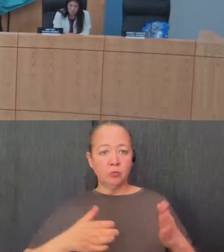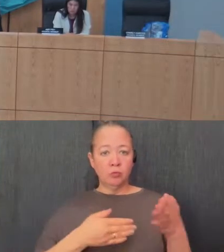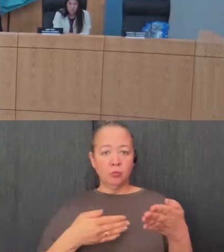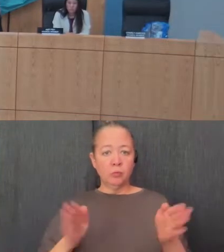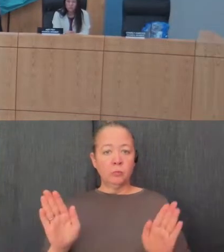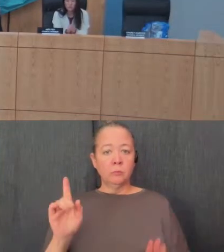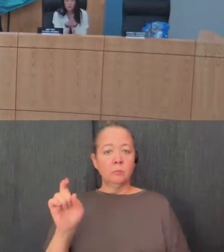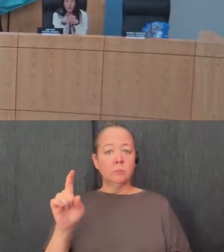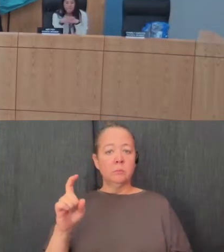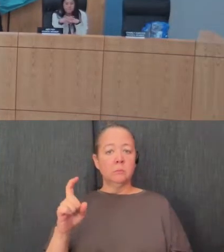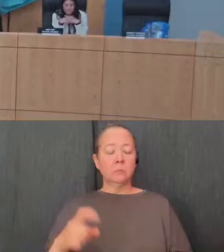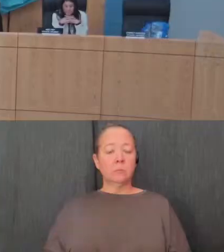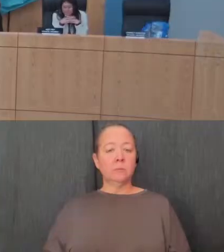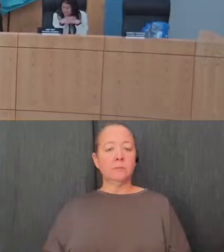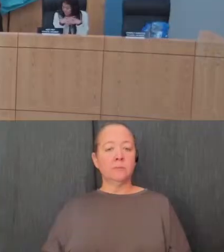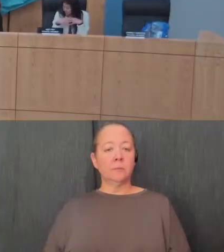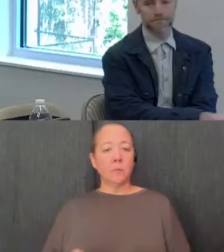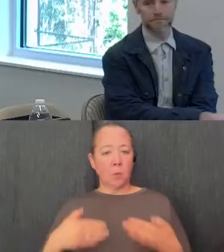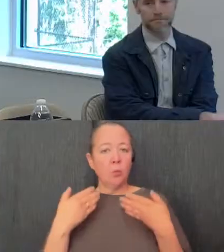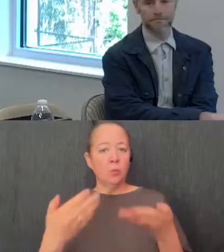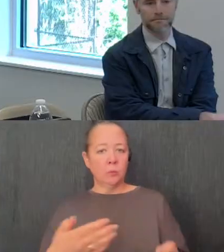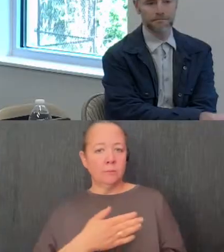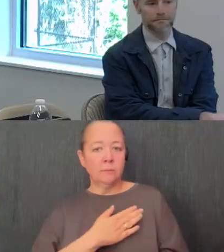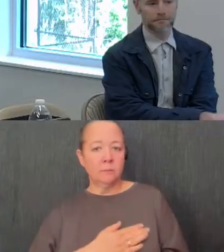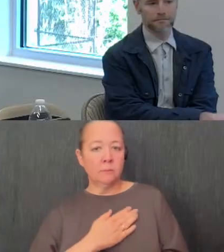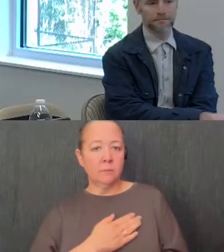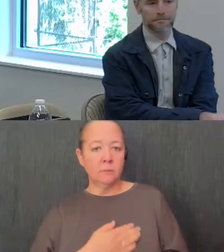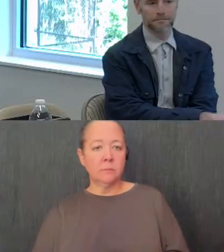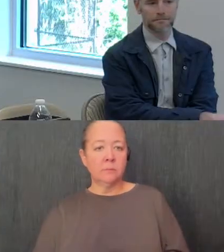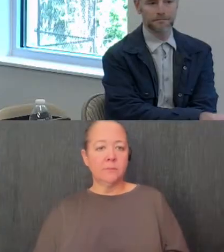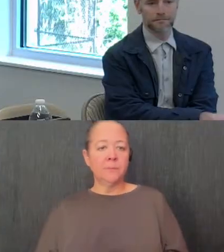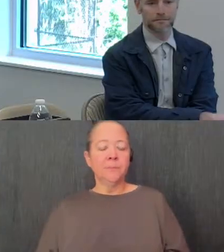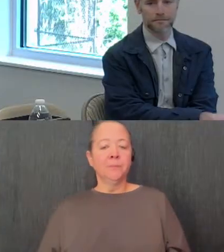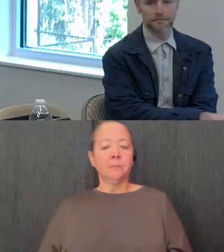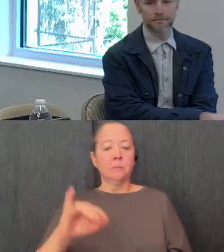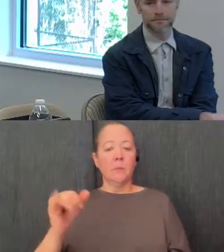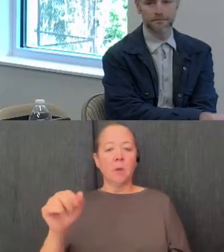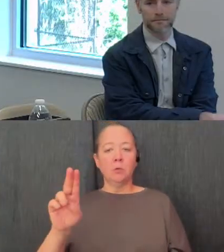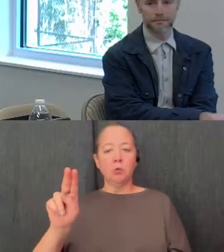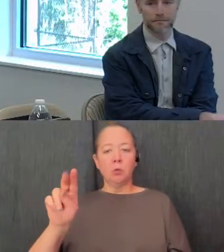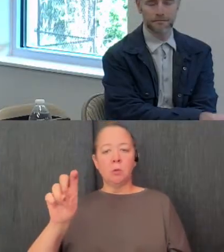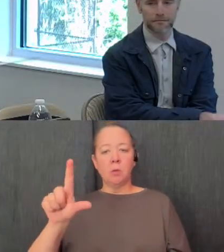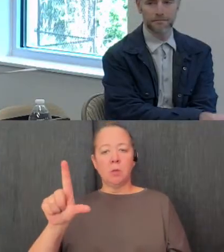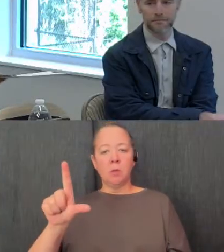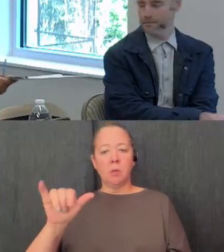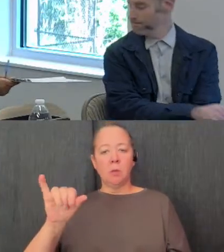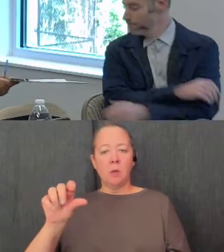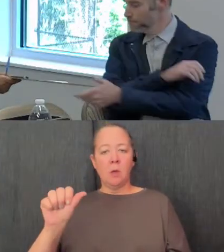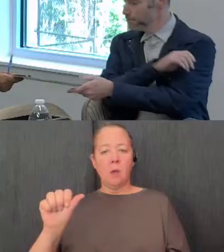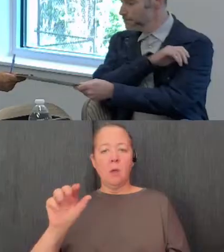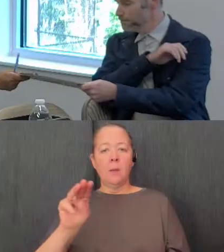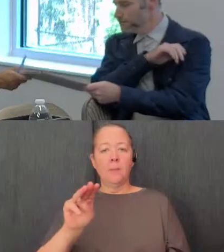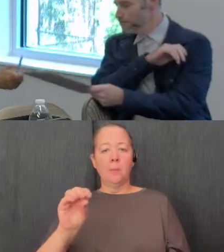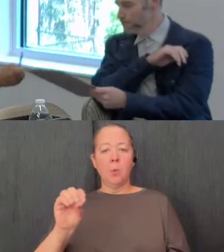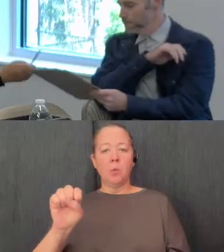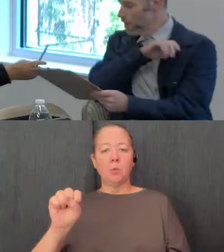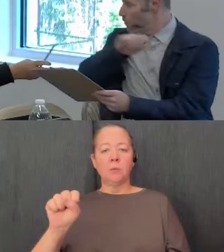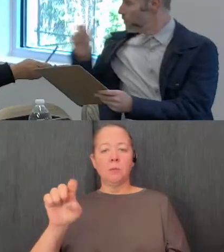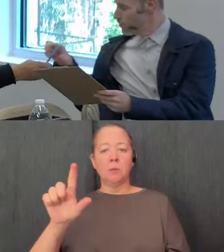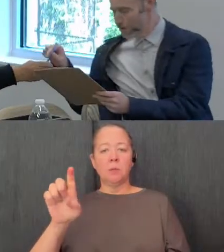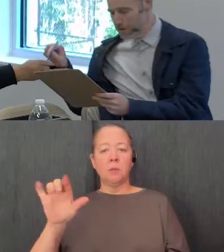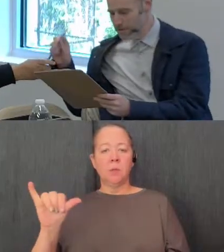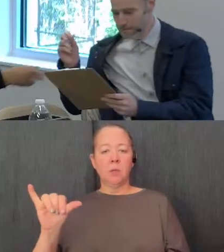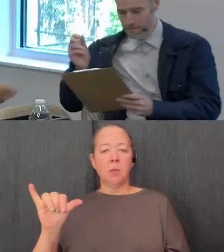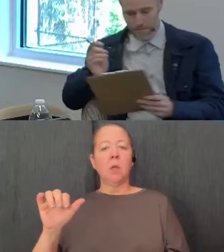ahead, please. Julia Mosley, Ward 2. I'd like to